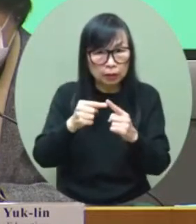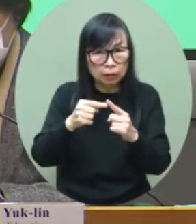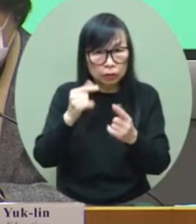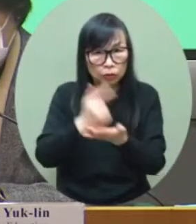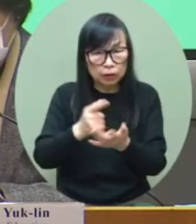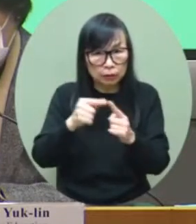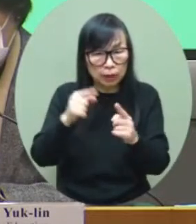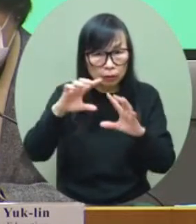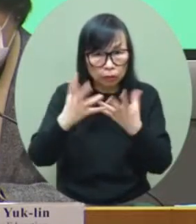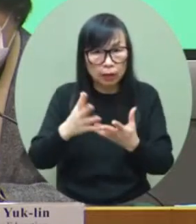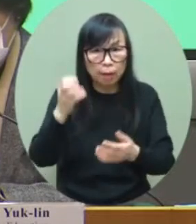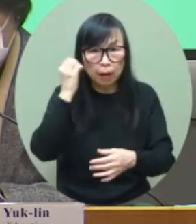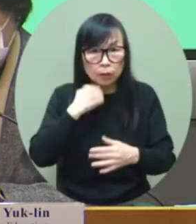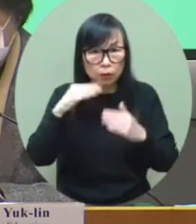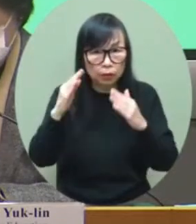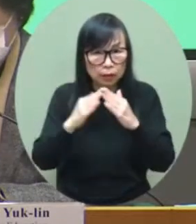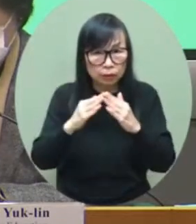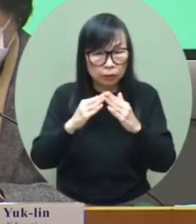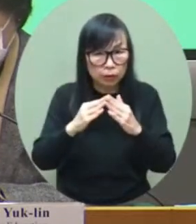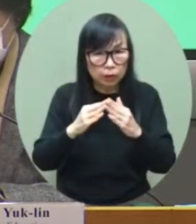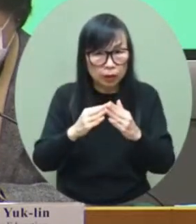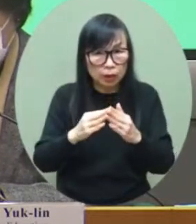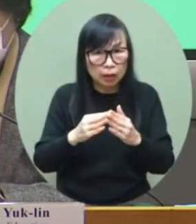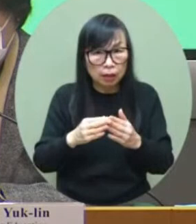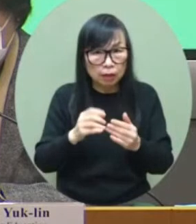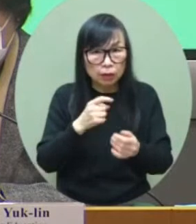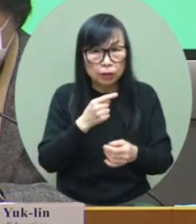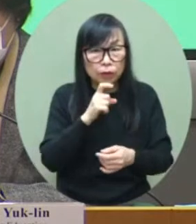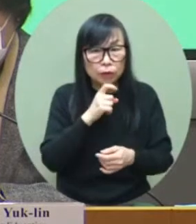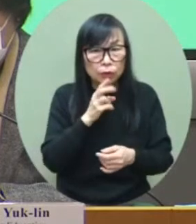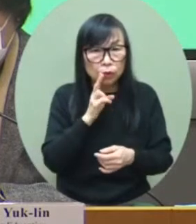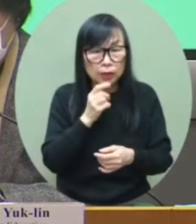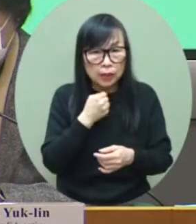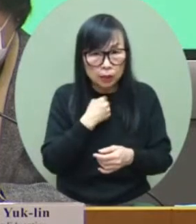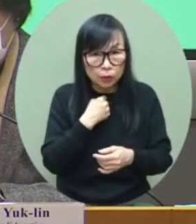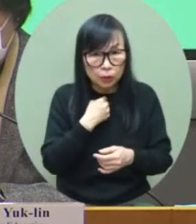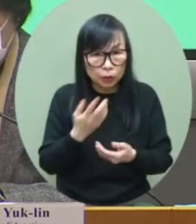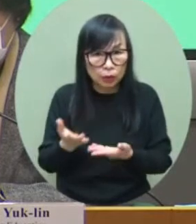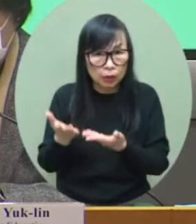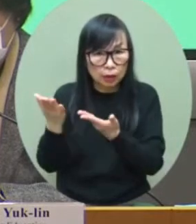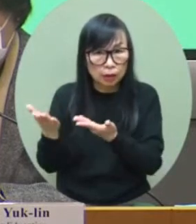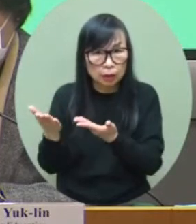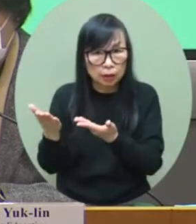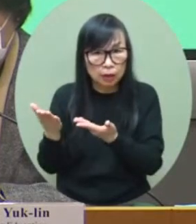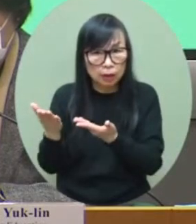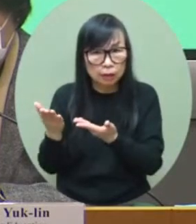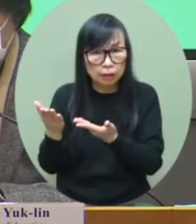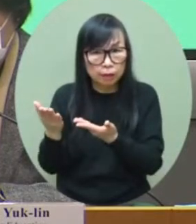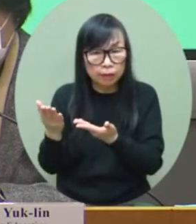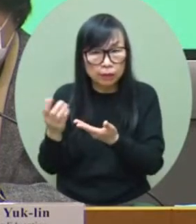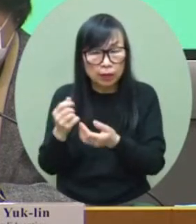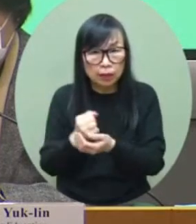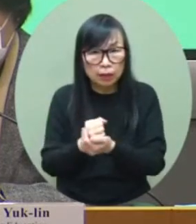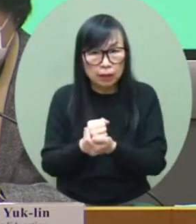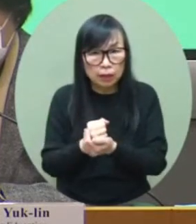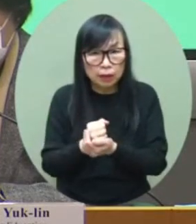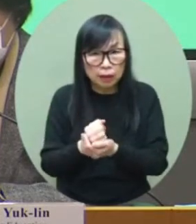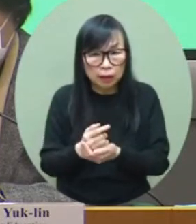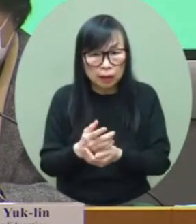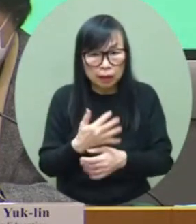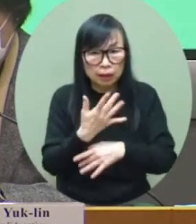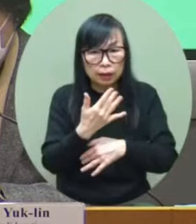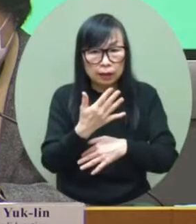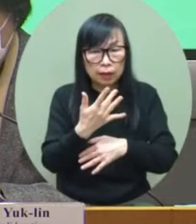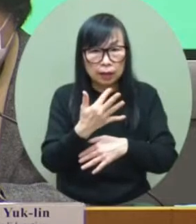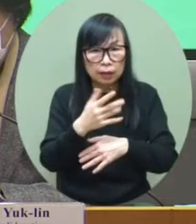for target groups, say those working at residential care homes and hospitals, there is need for us to provide services